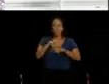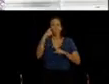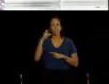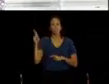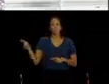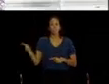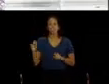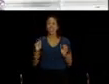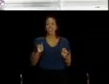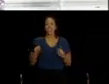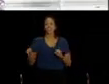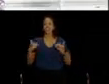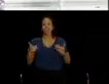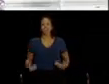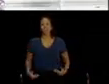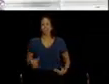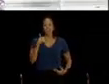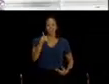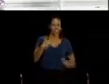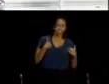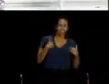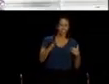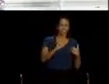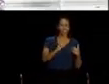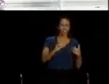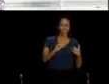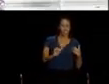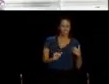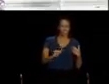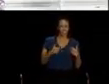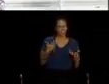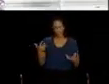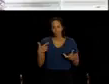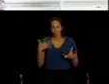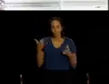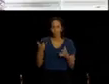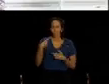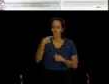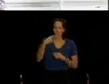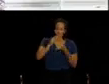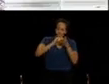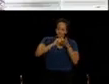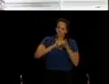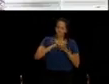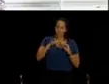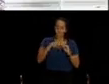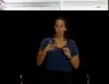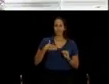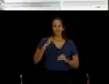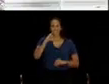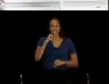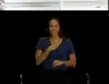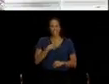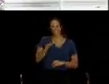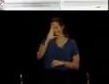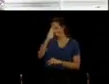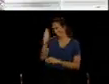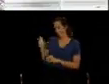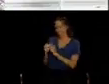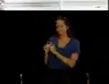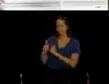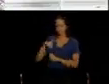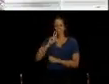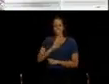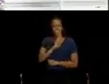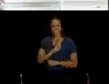body, and that I felt her beauty met my inherent lack of beauty. And it sold. It was the first thing I ever got paid